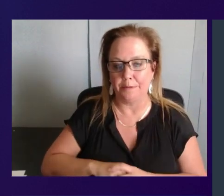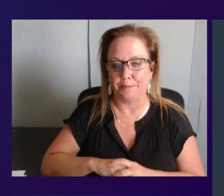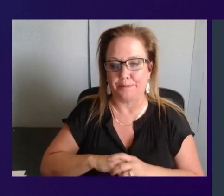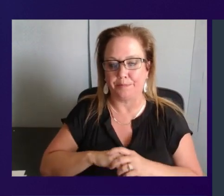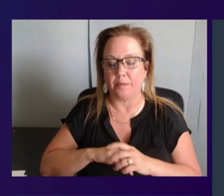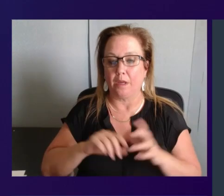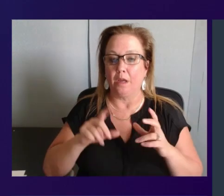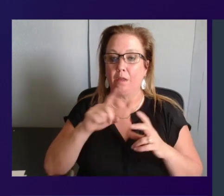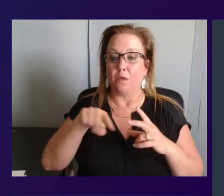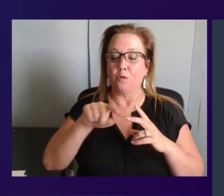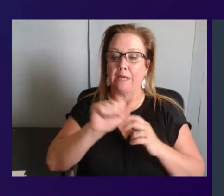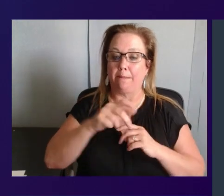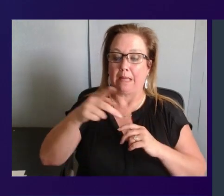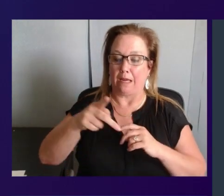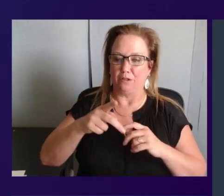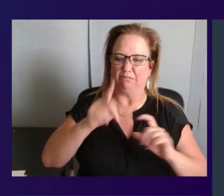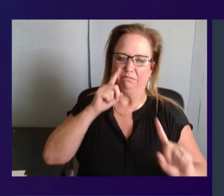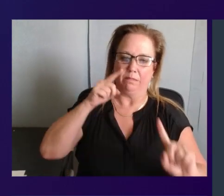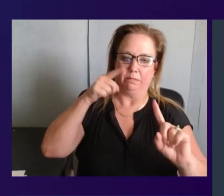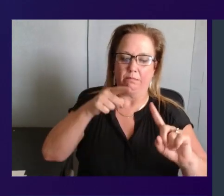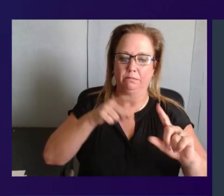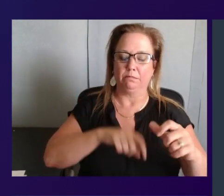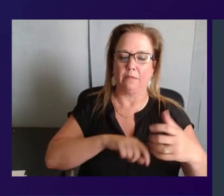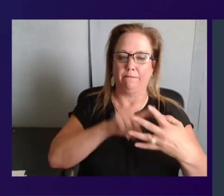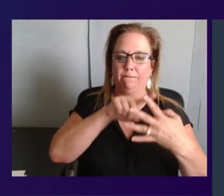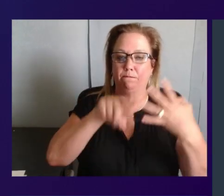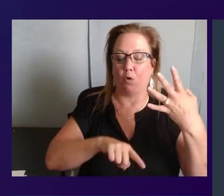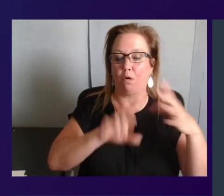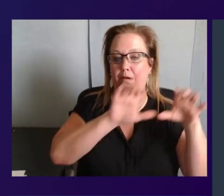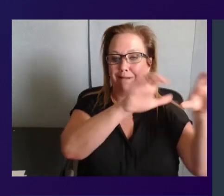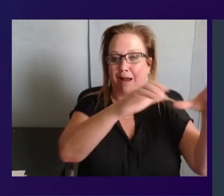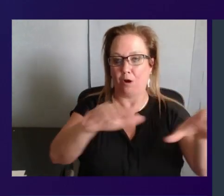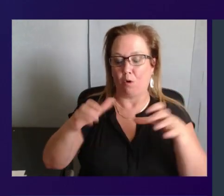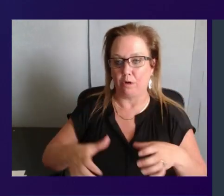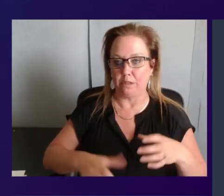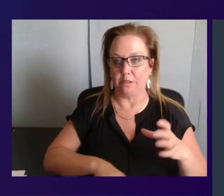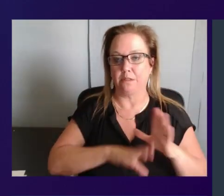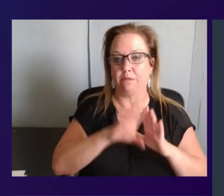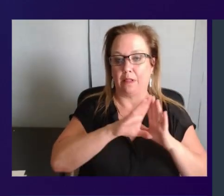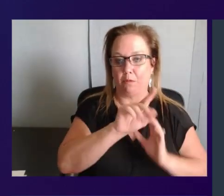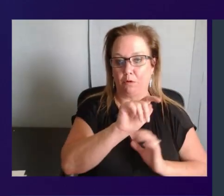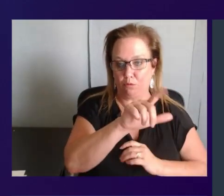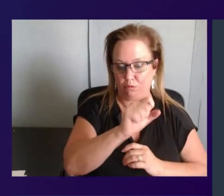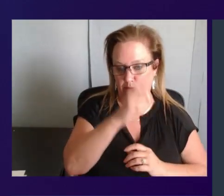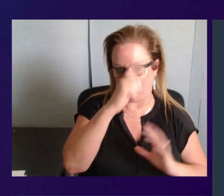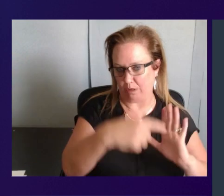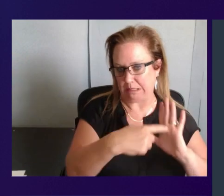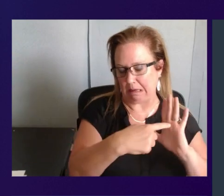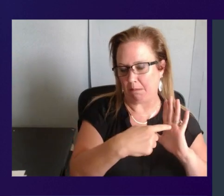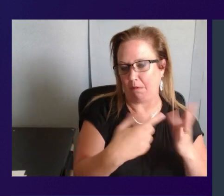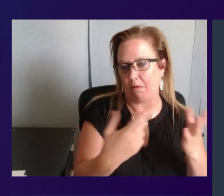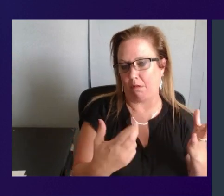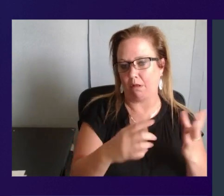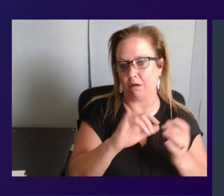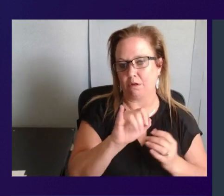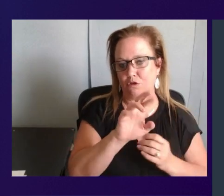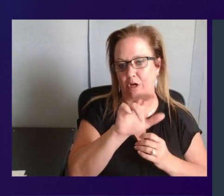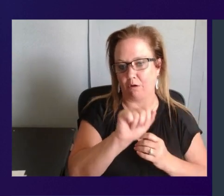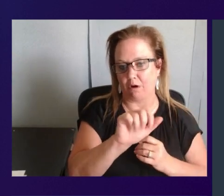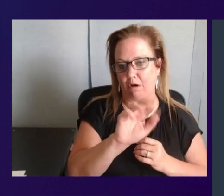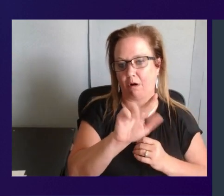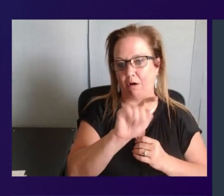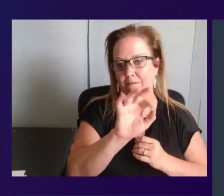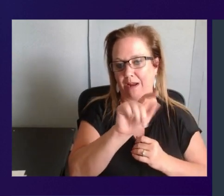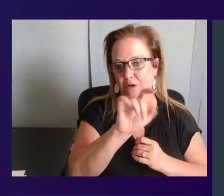Those applications mainly fall in four categories. Developer tools, for example, Jira, Artifactory,